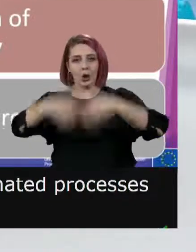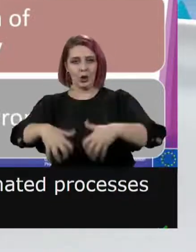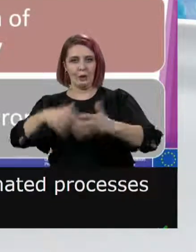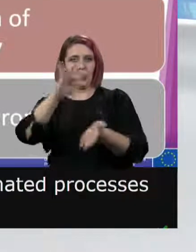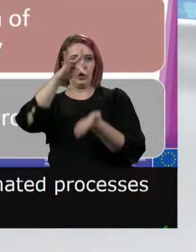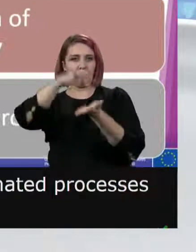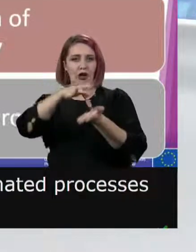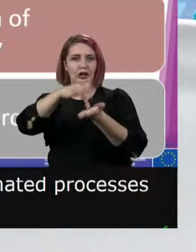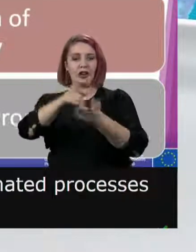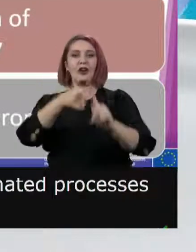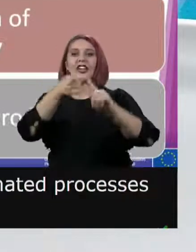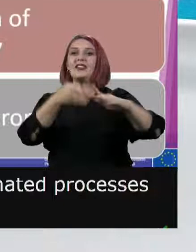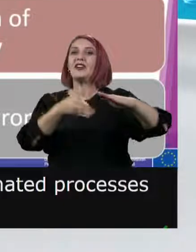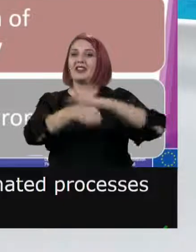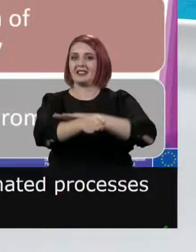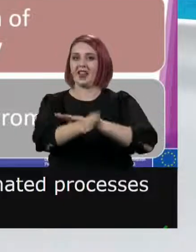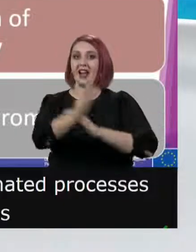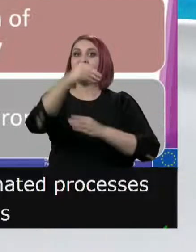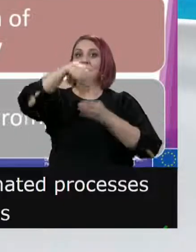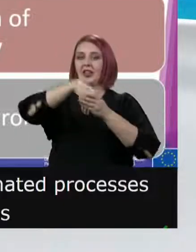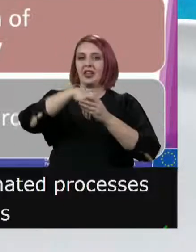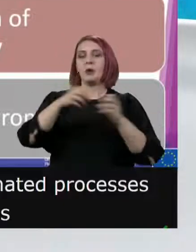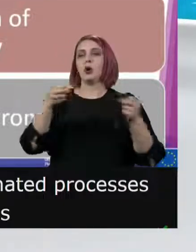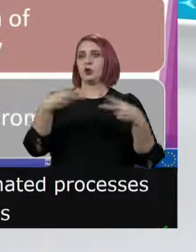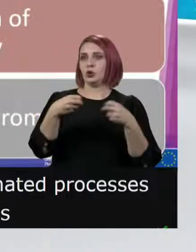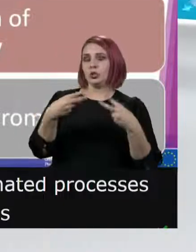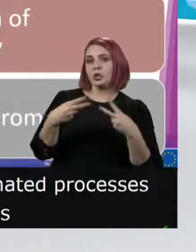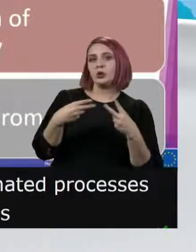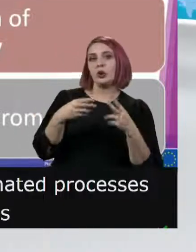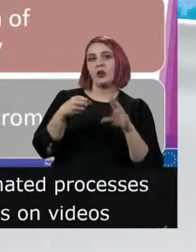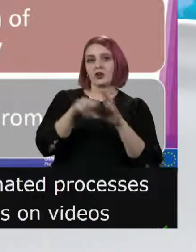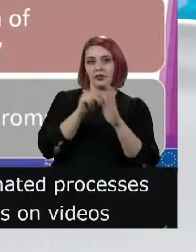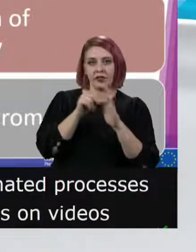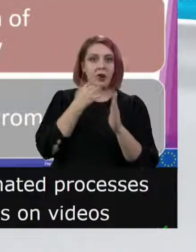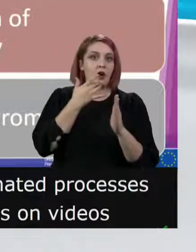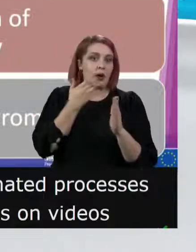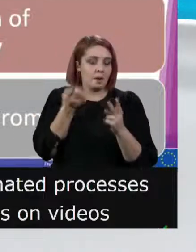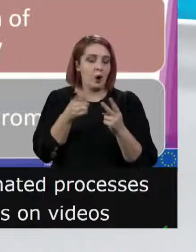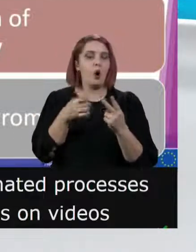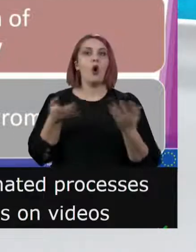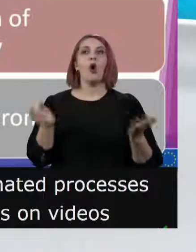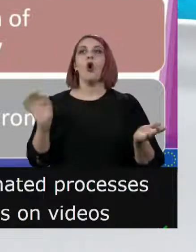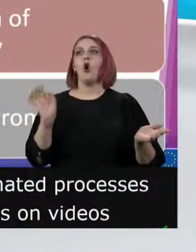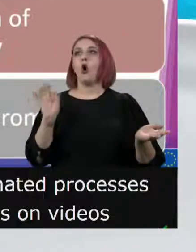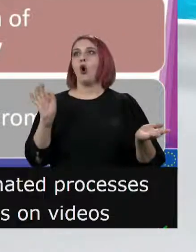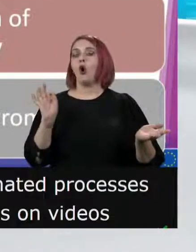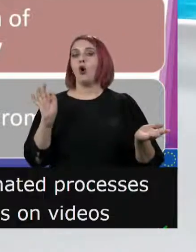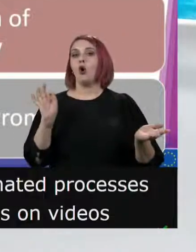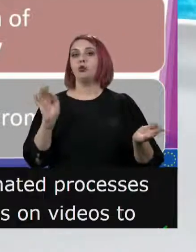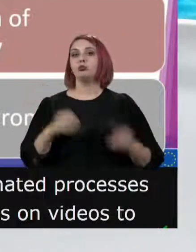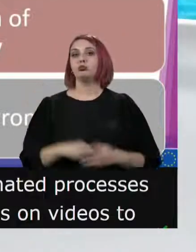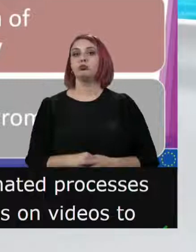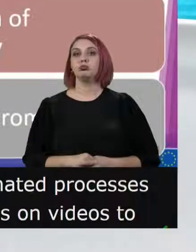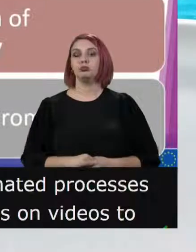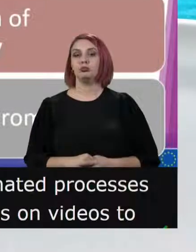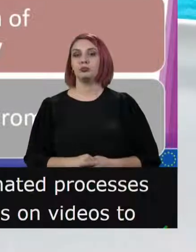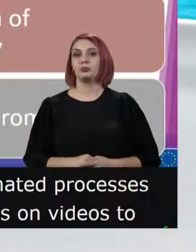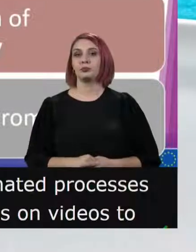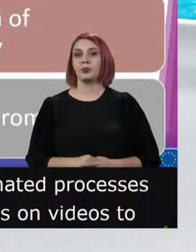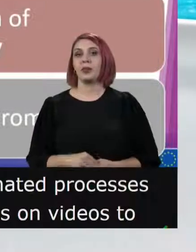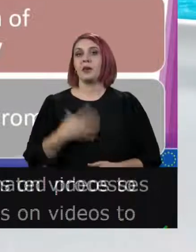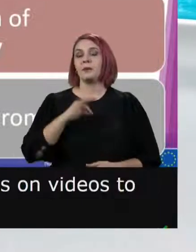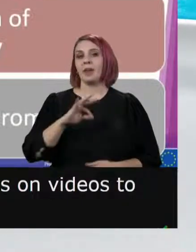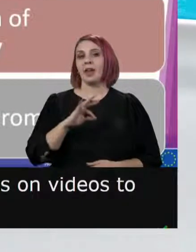from captions on videos to even image recognition and alt